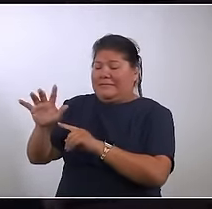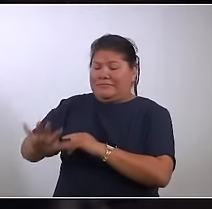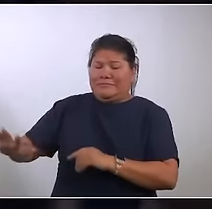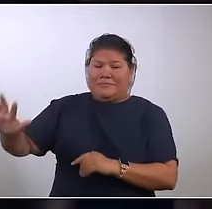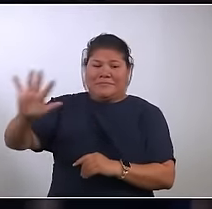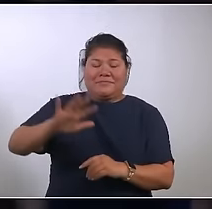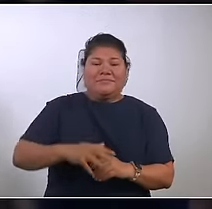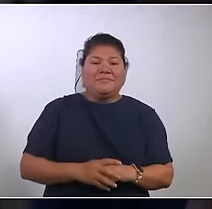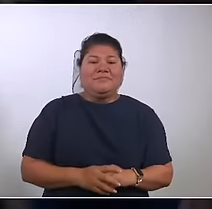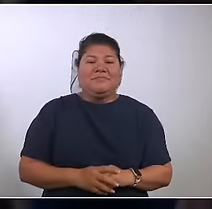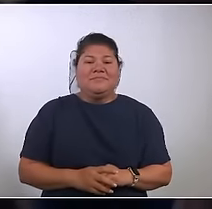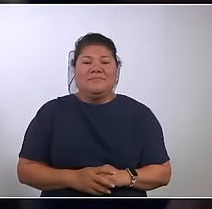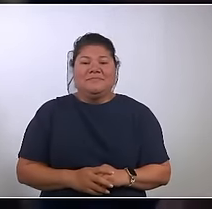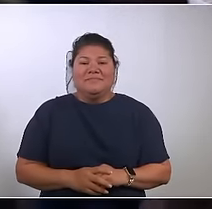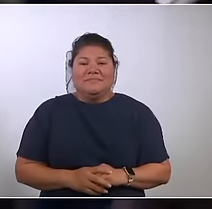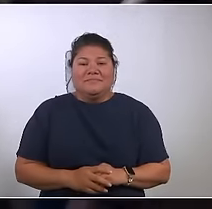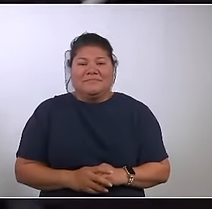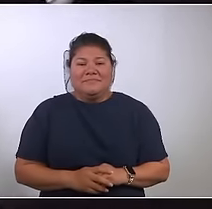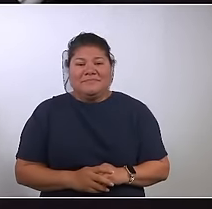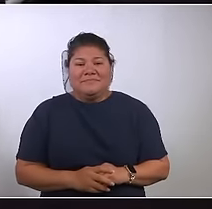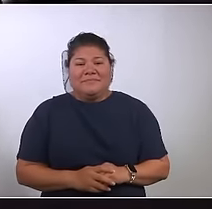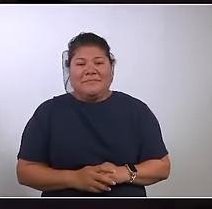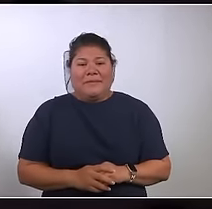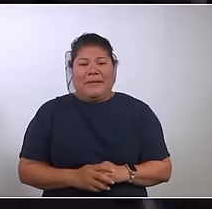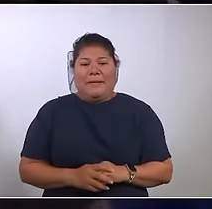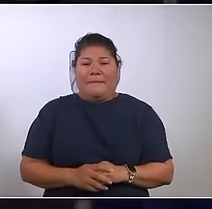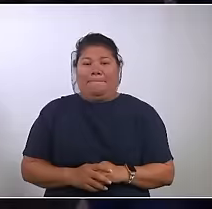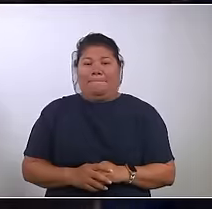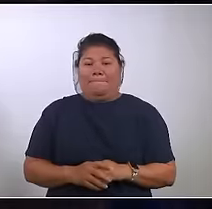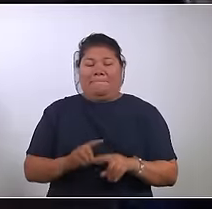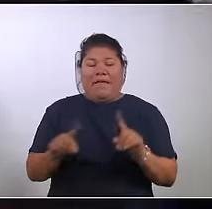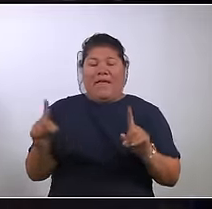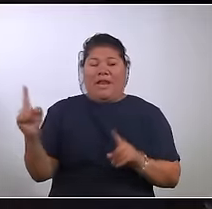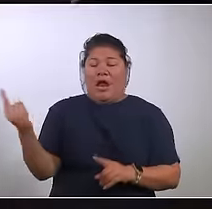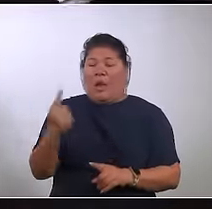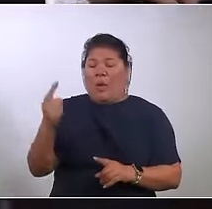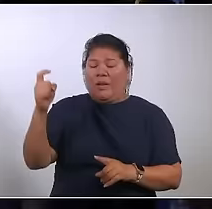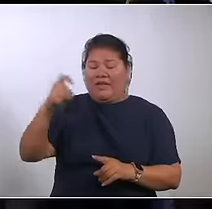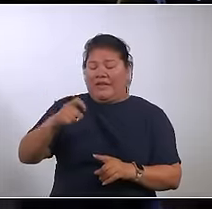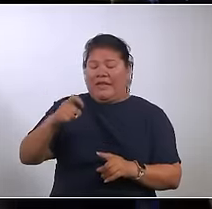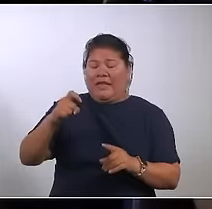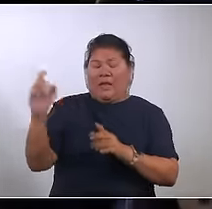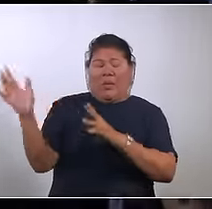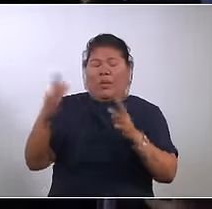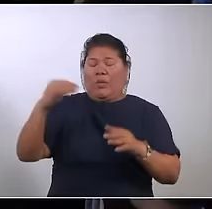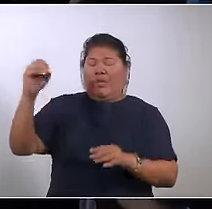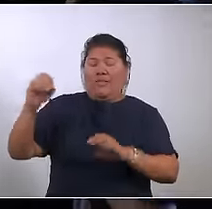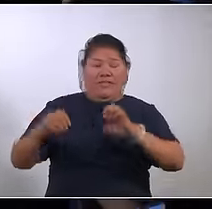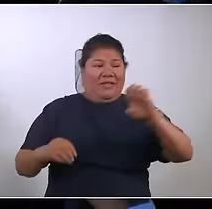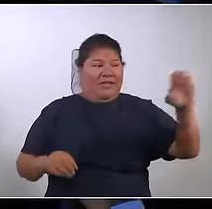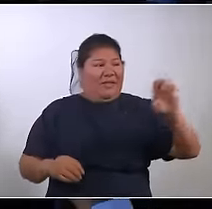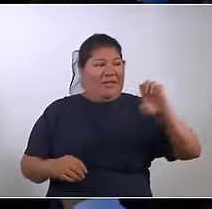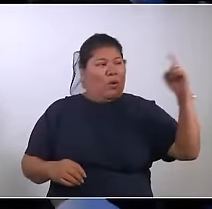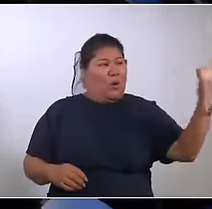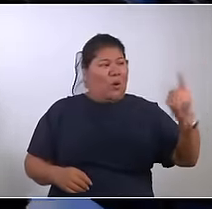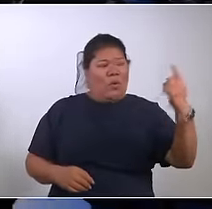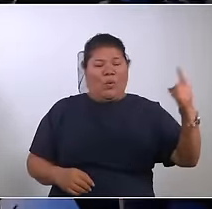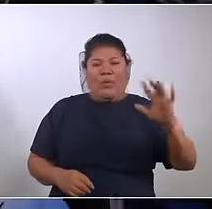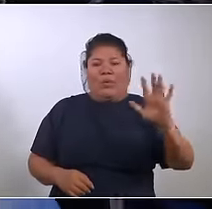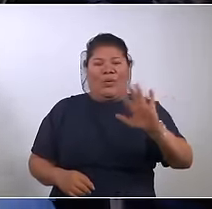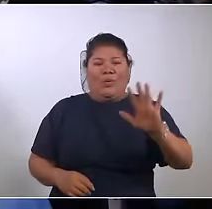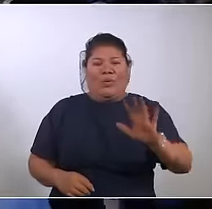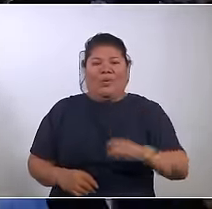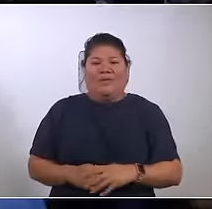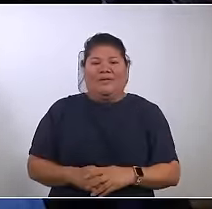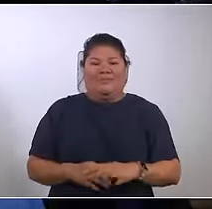gracias a Dios por Pentecostés en otros lugares. But I don't need the wind just to blow from the east. Pero no necesito que el viento solo sople del oriente.